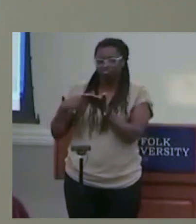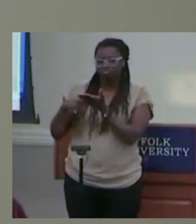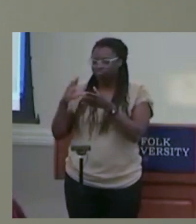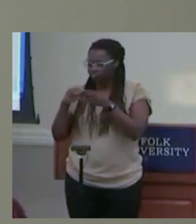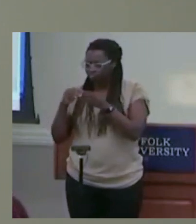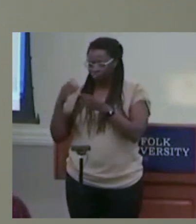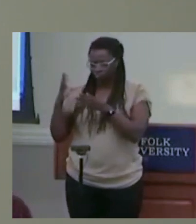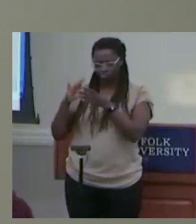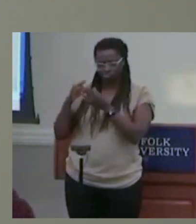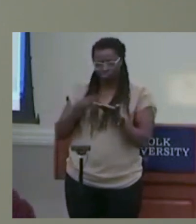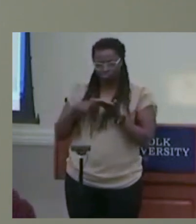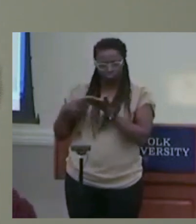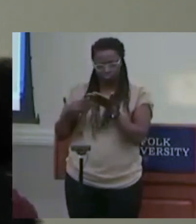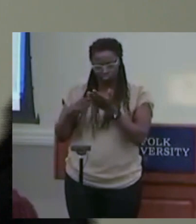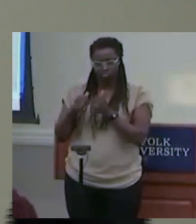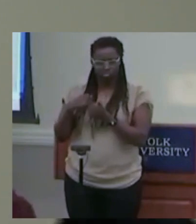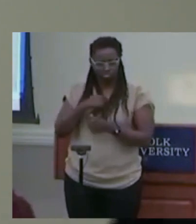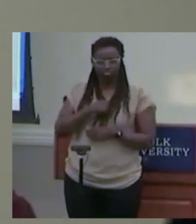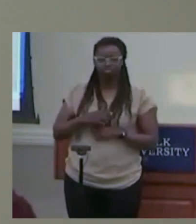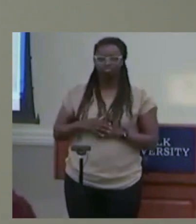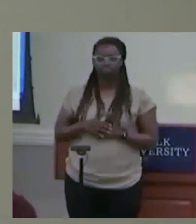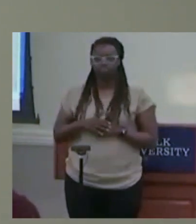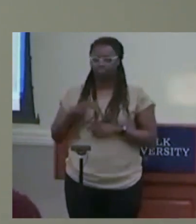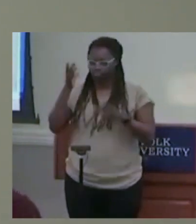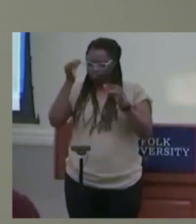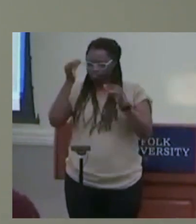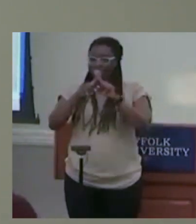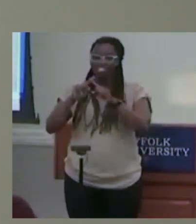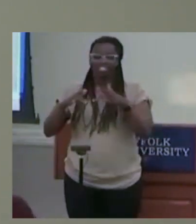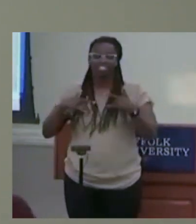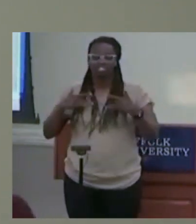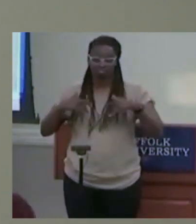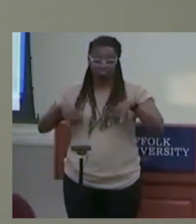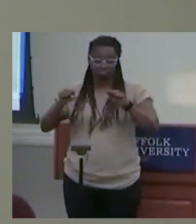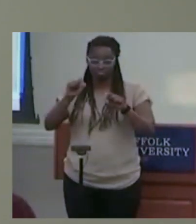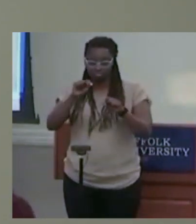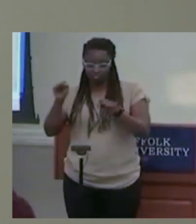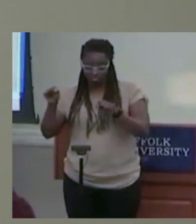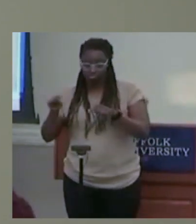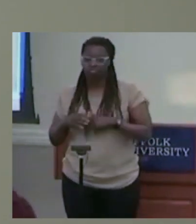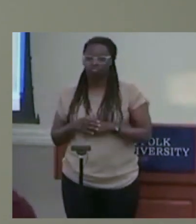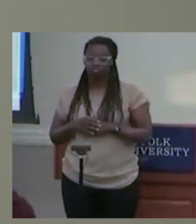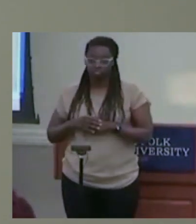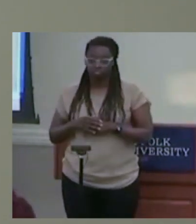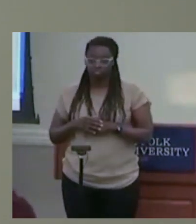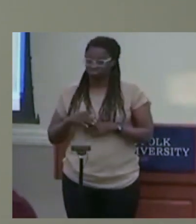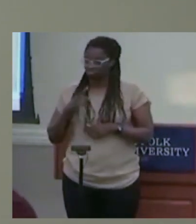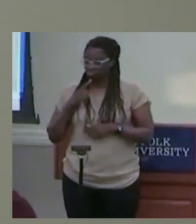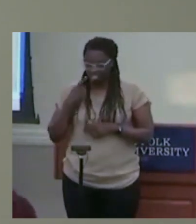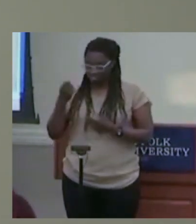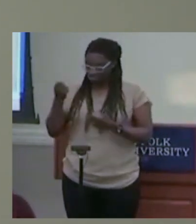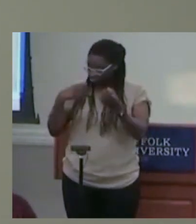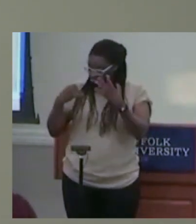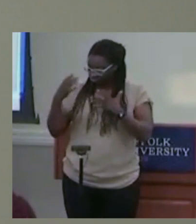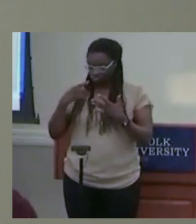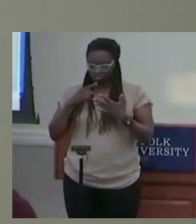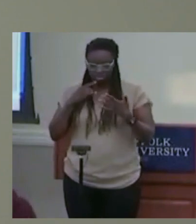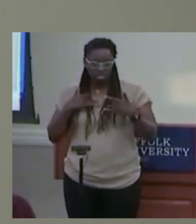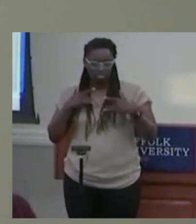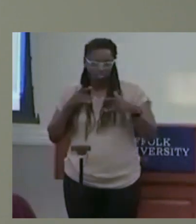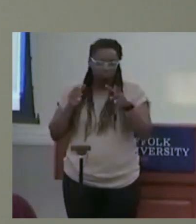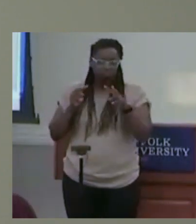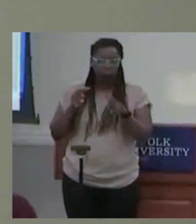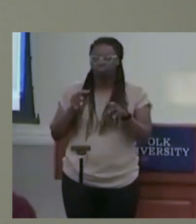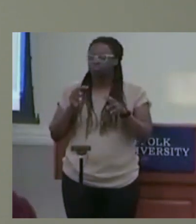different ways at different events. So that's been exciting, and we're looking forward to turning